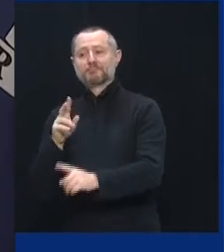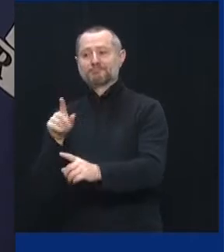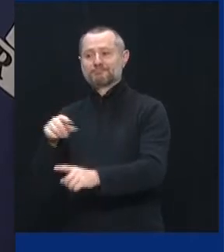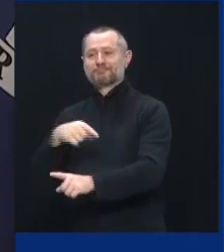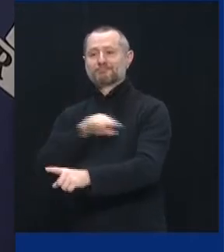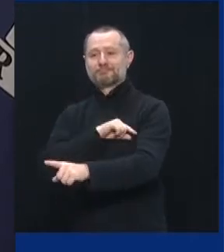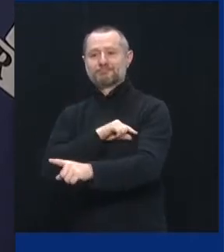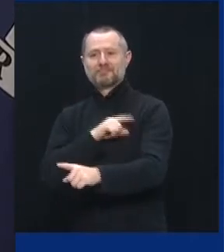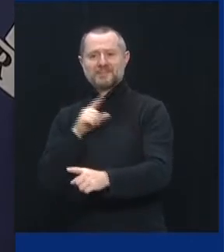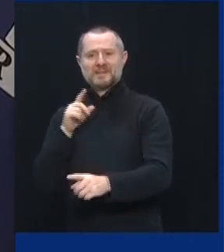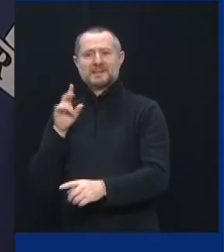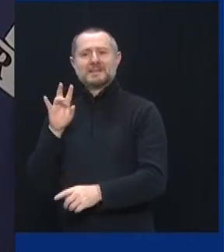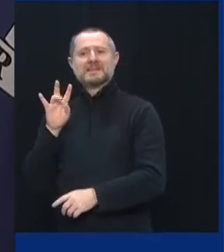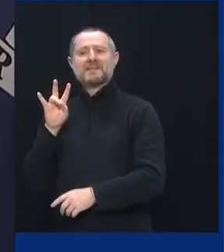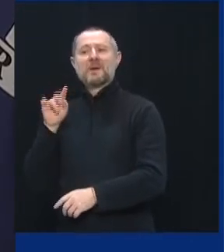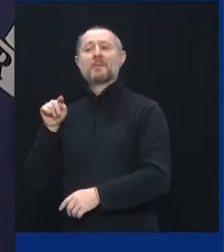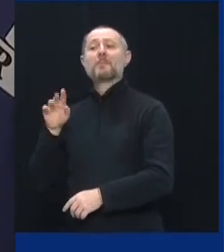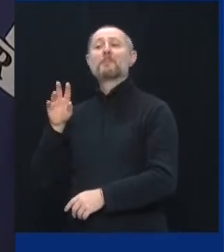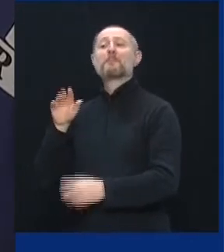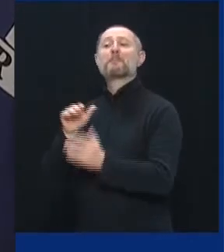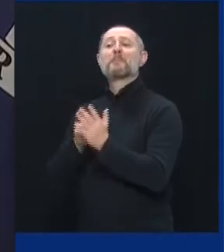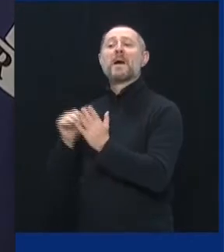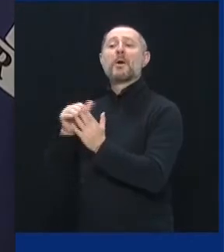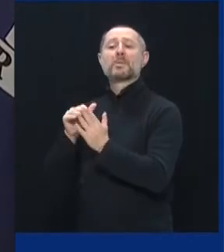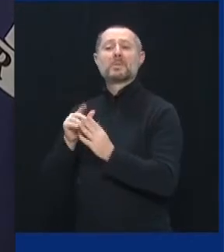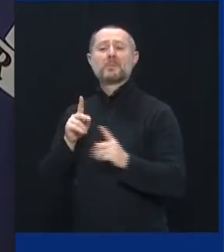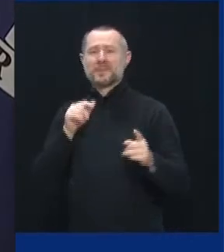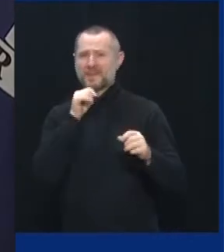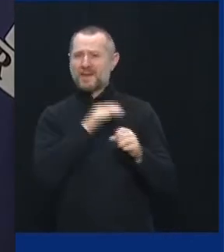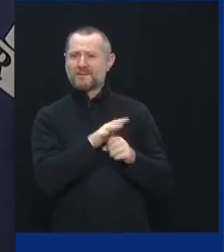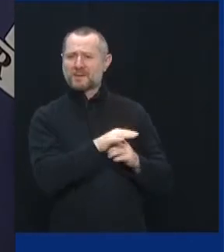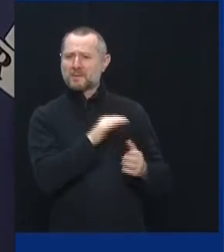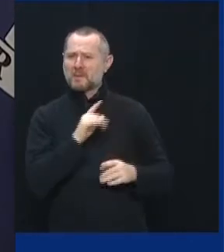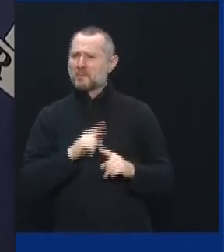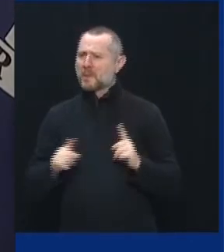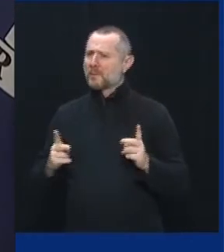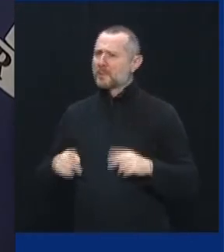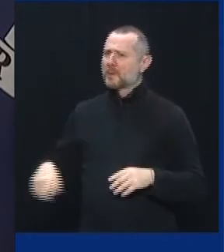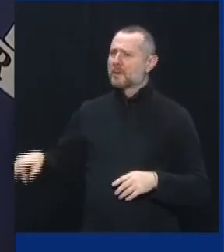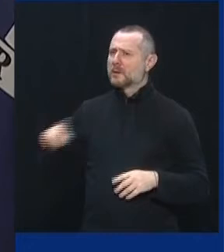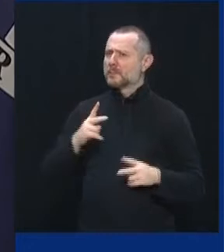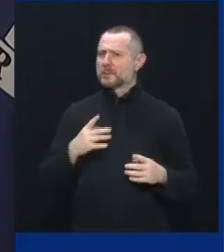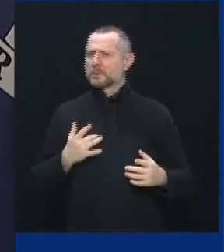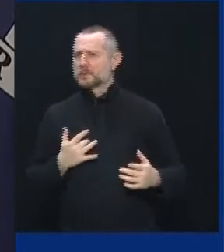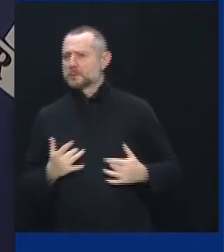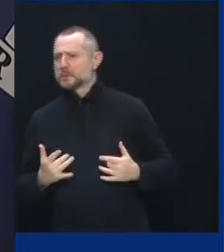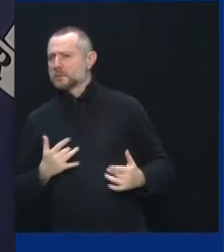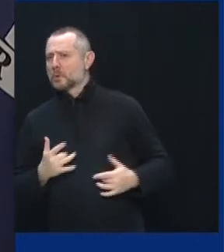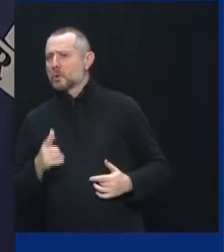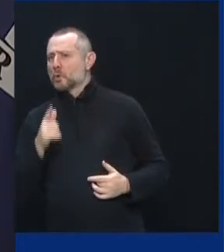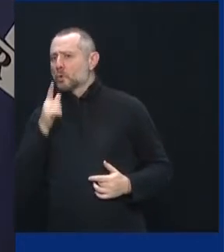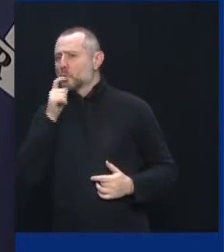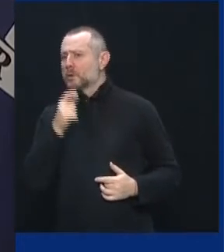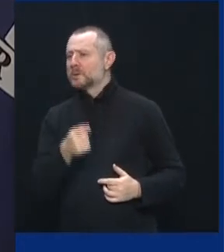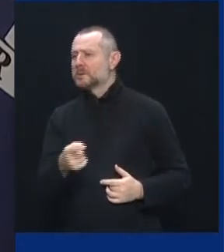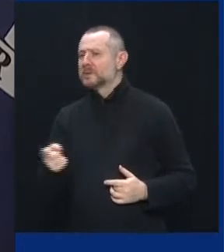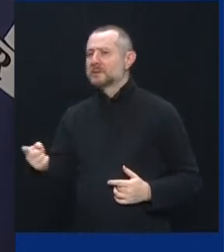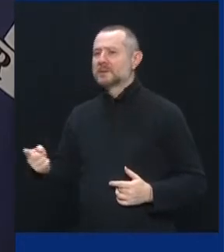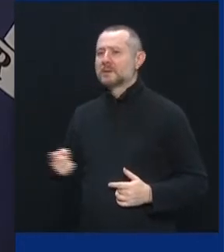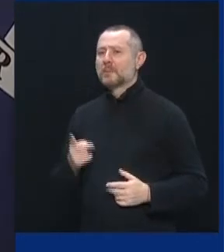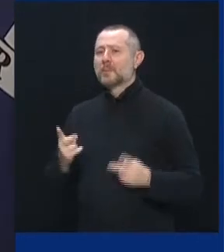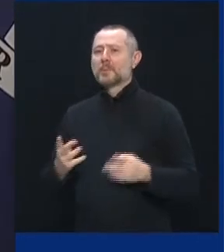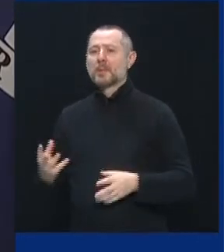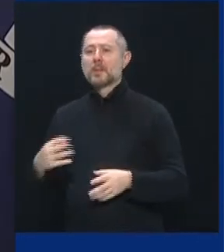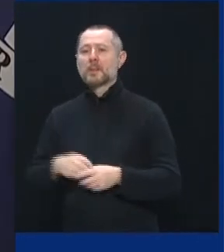people are also waiting on your every word, hearing about the underlying health conditions that may be eligible soon. I've also talked